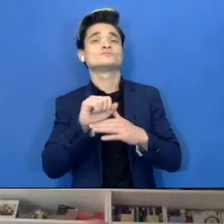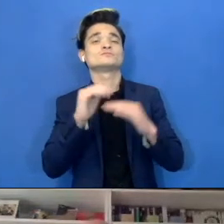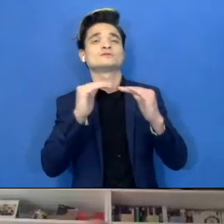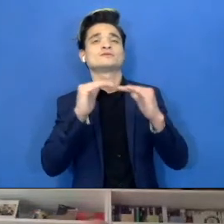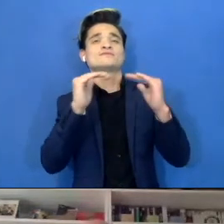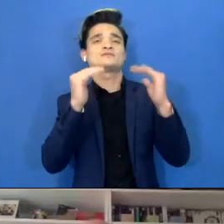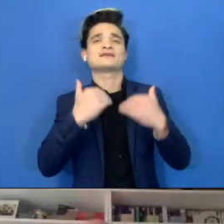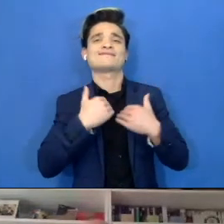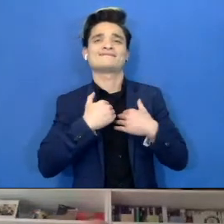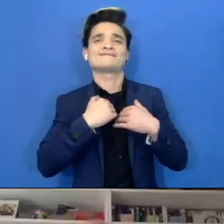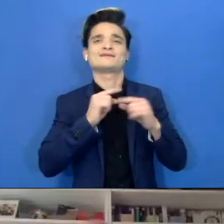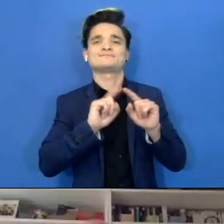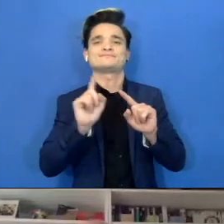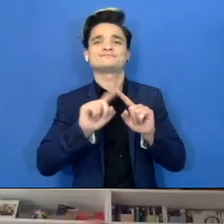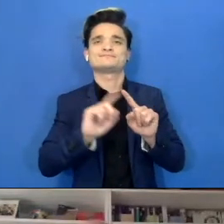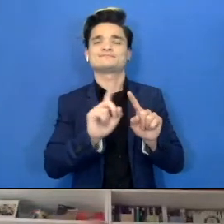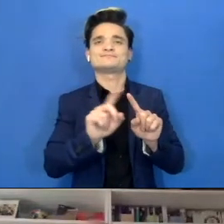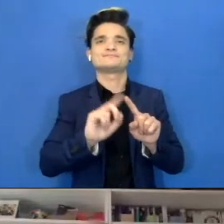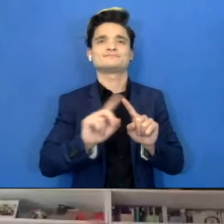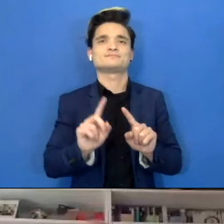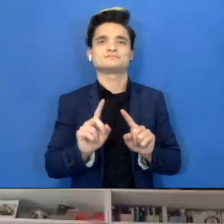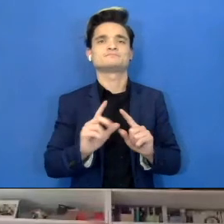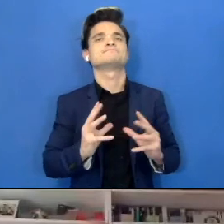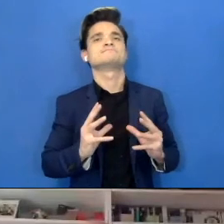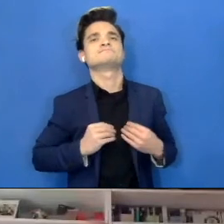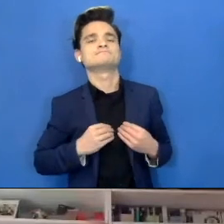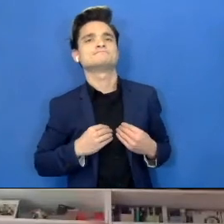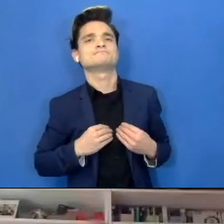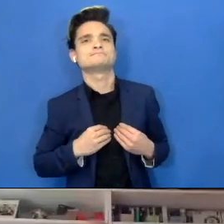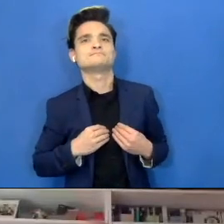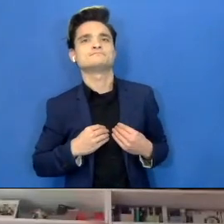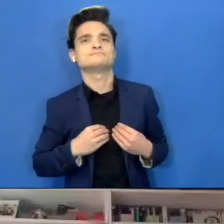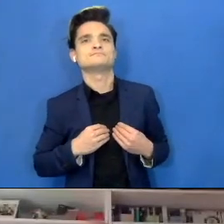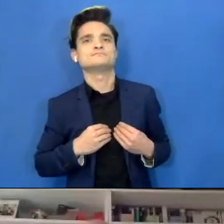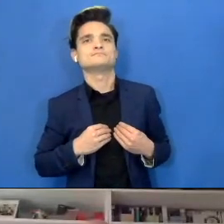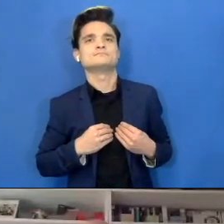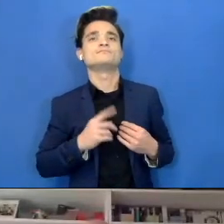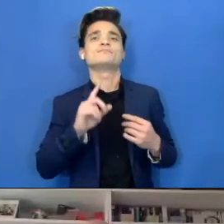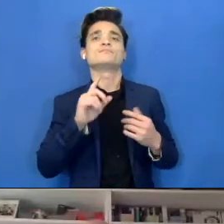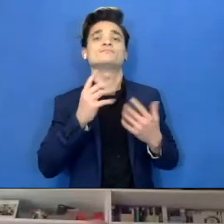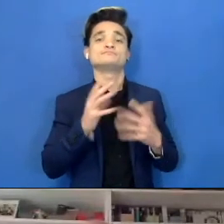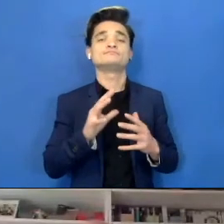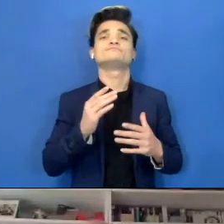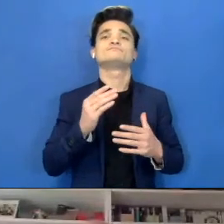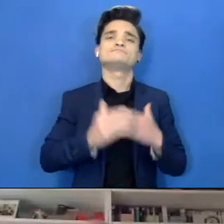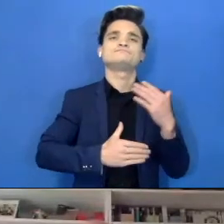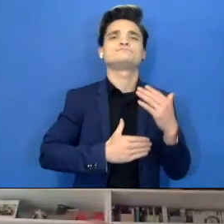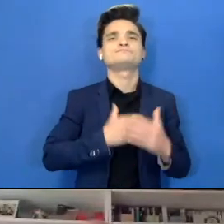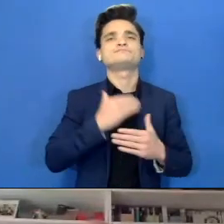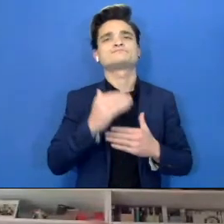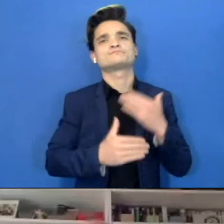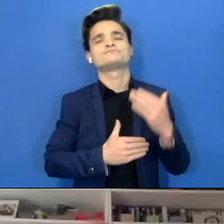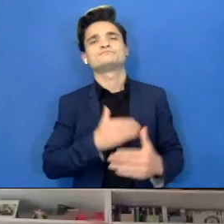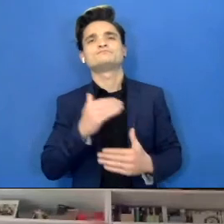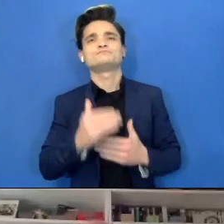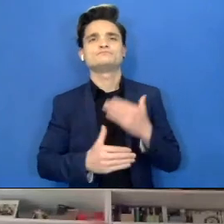Okay, there's the acceptance, and then how does it develop? Absolutely. What you said about beginners is very difficult